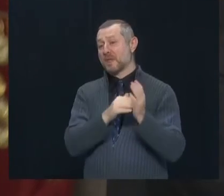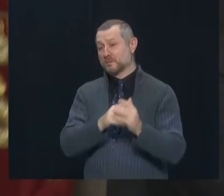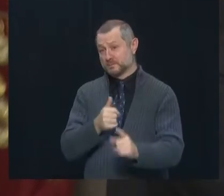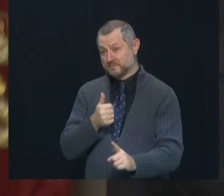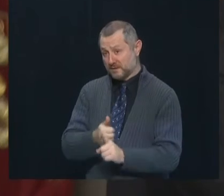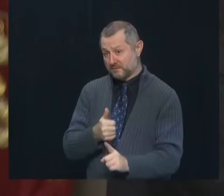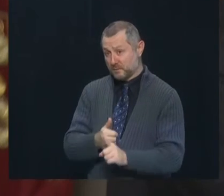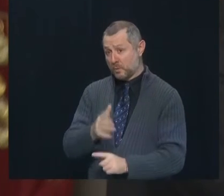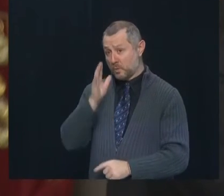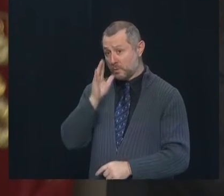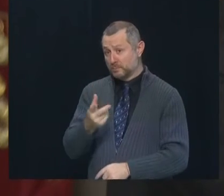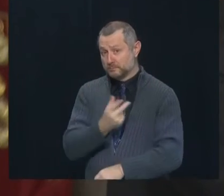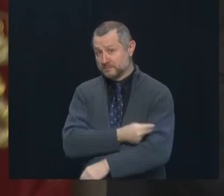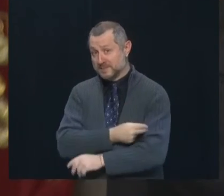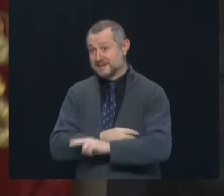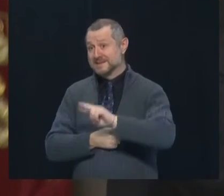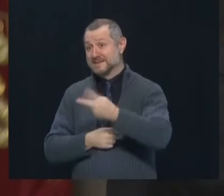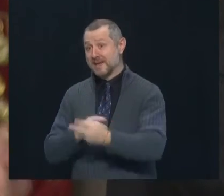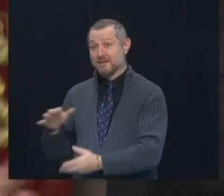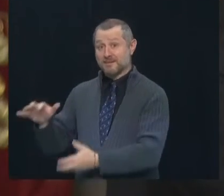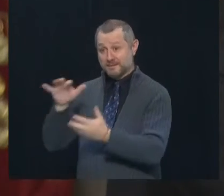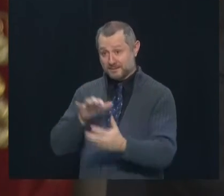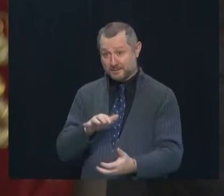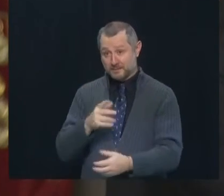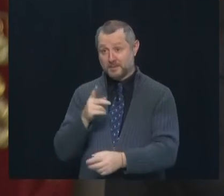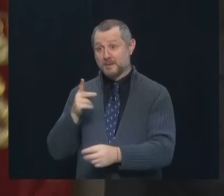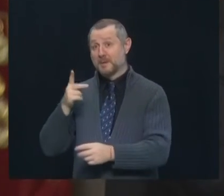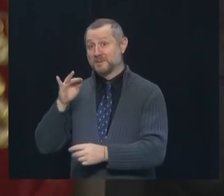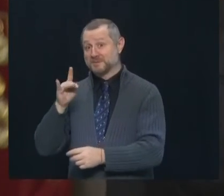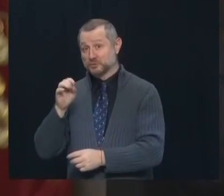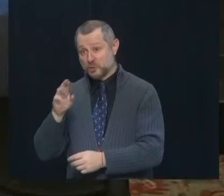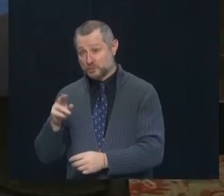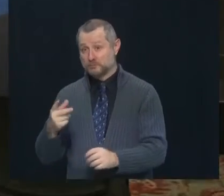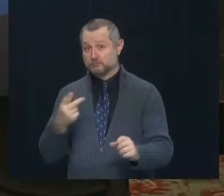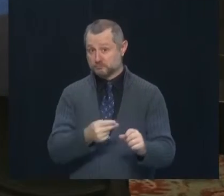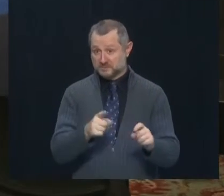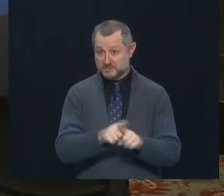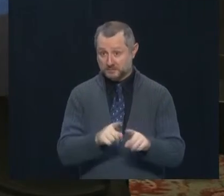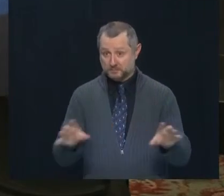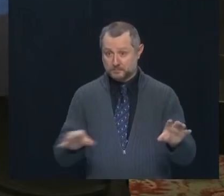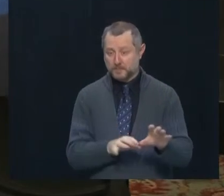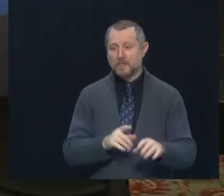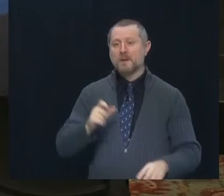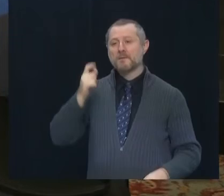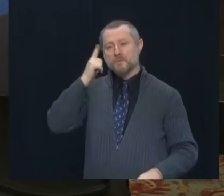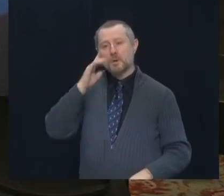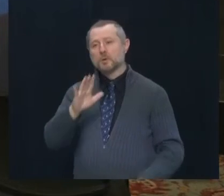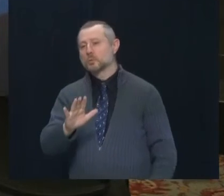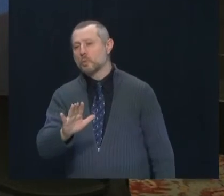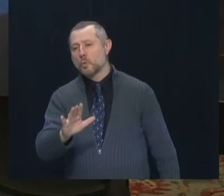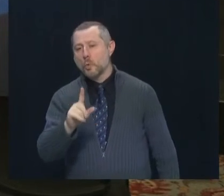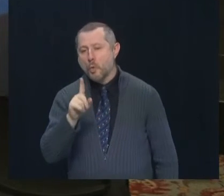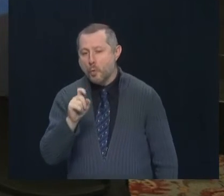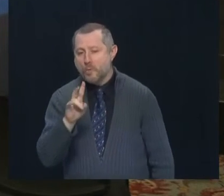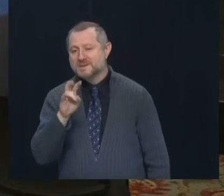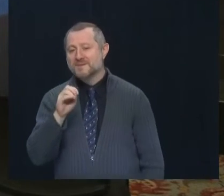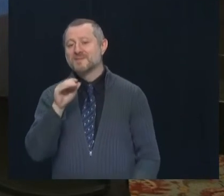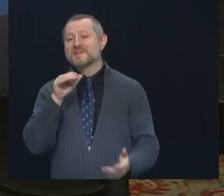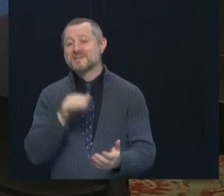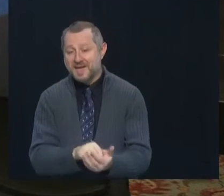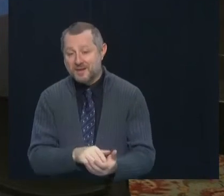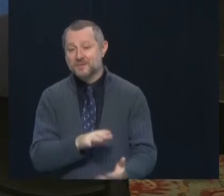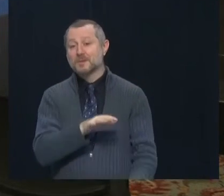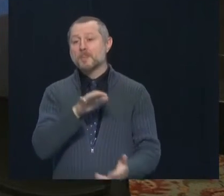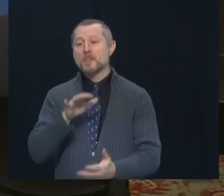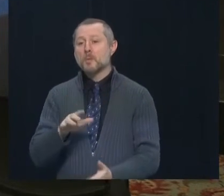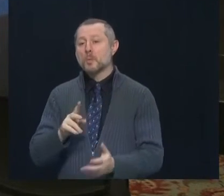the second batch Second, third, fourth, It's etc. 170,000 twice. It's